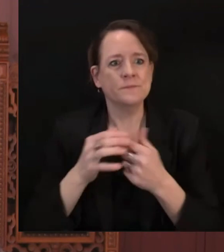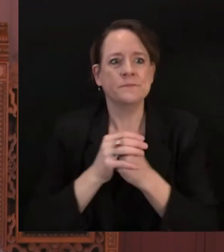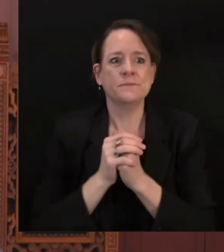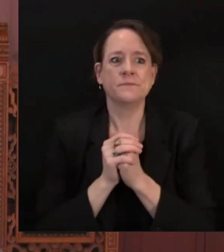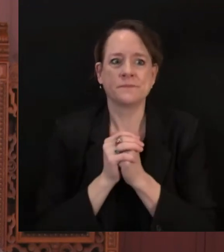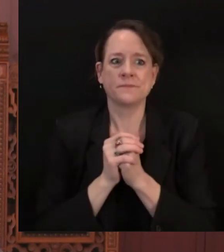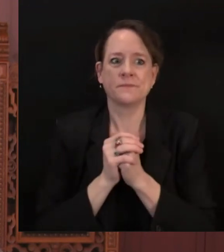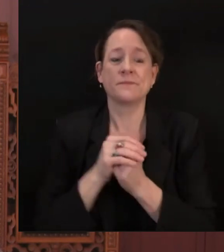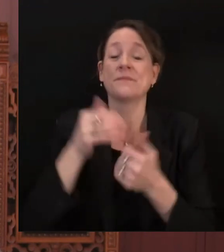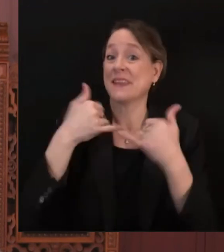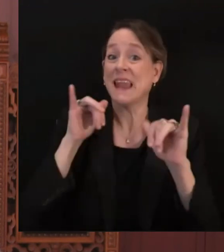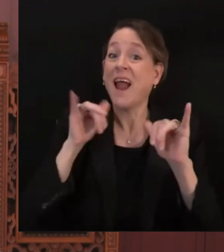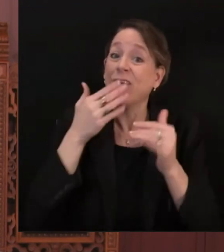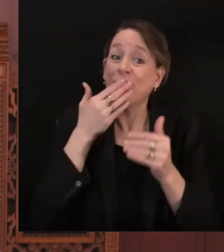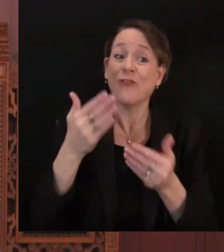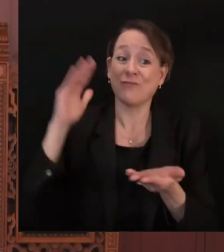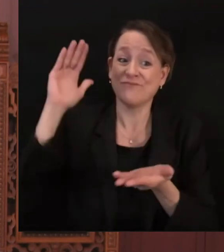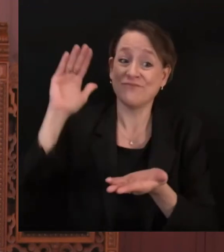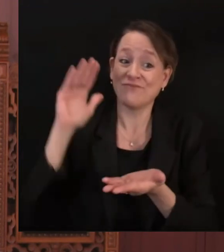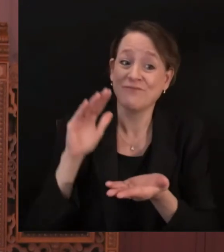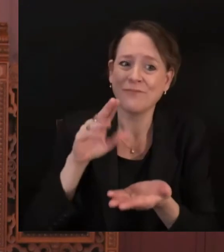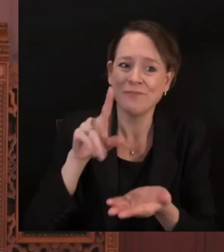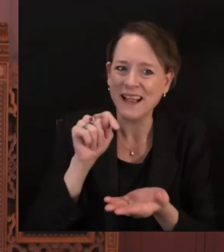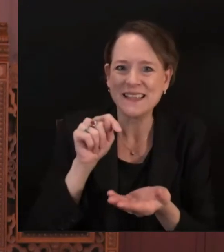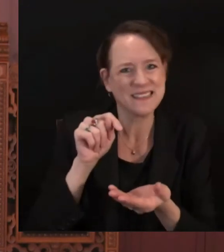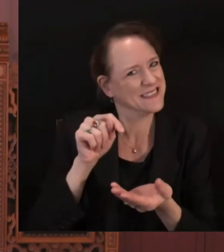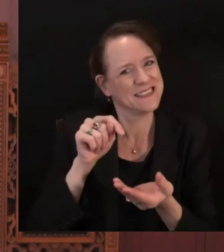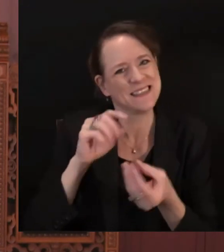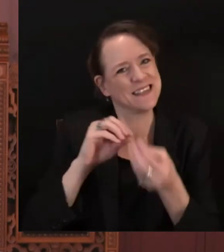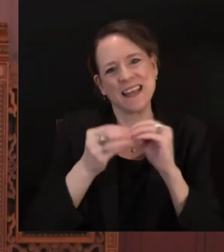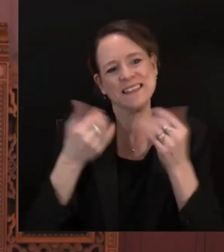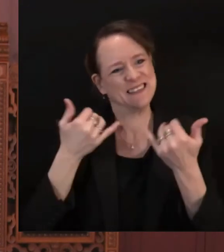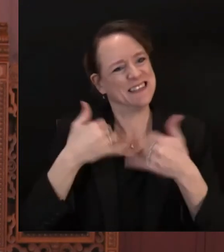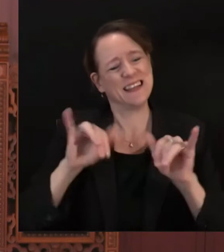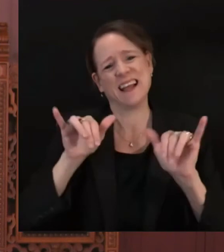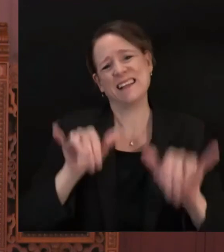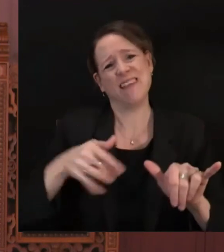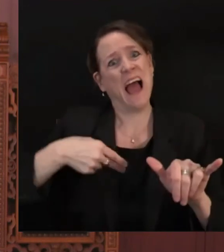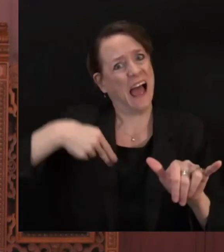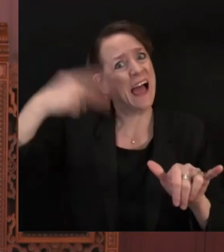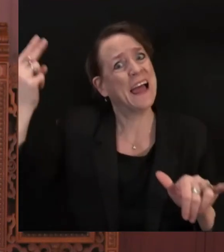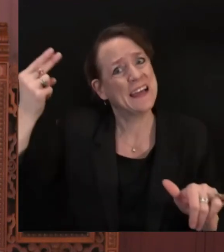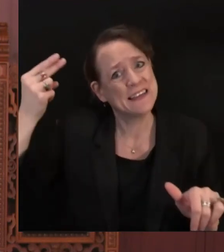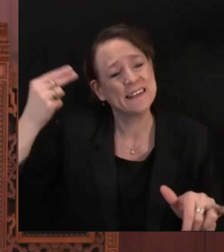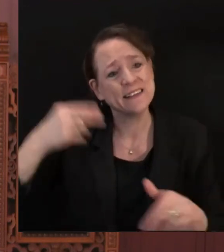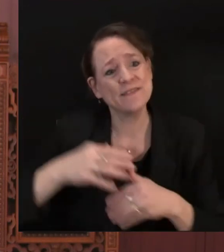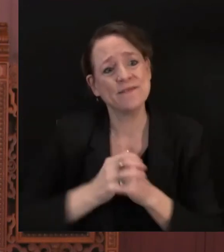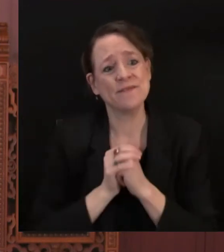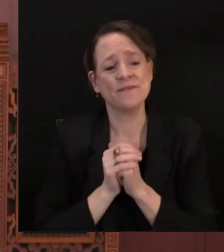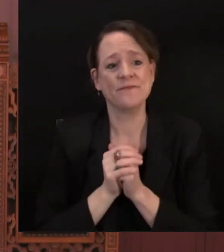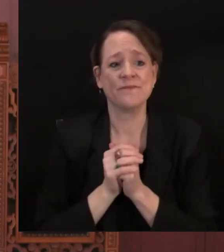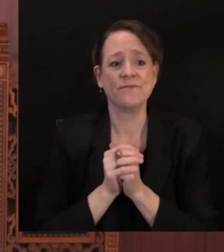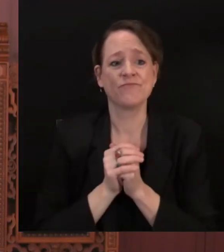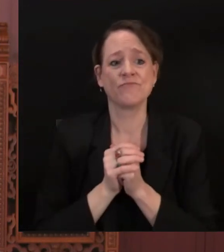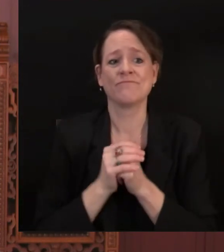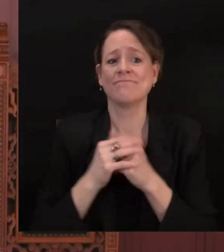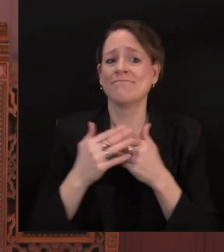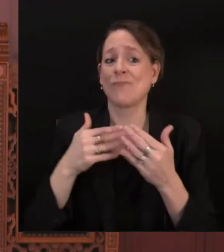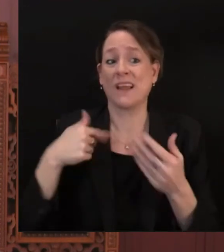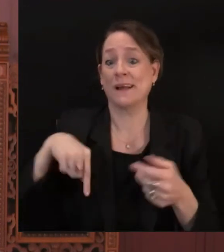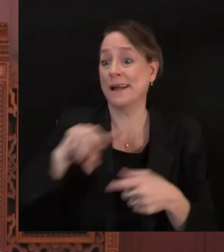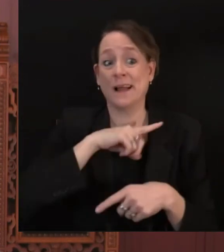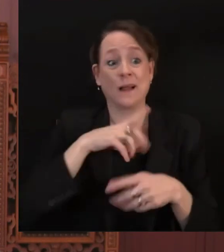comments about mitigation still hold true. We would use whatever tools we can to make sure that